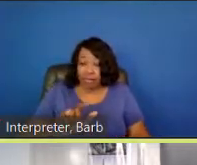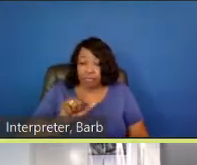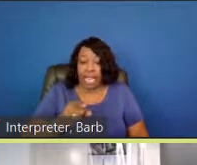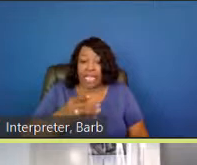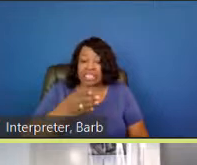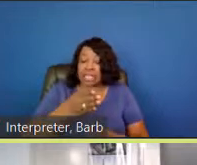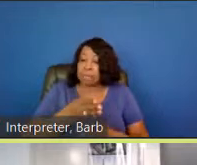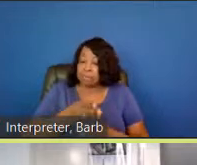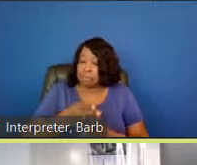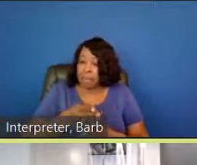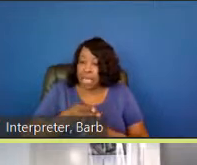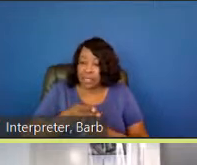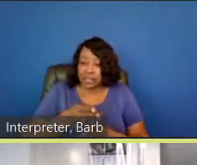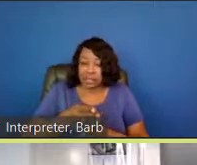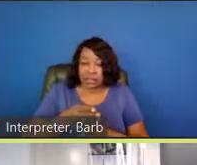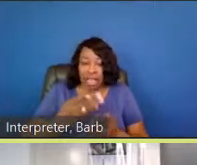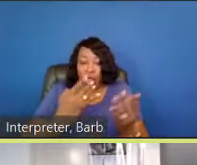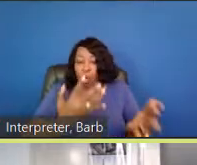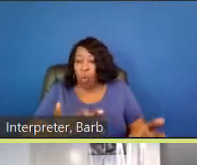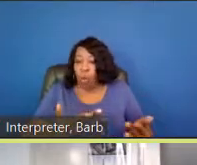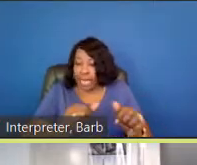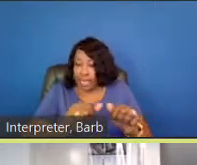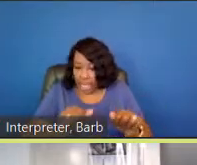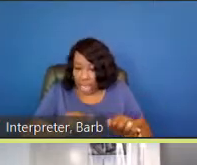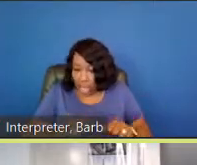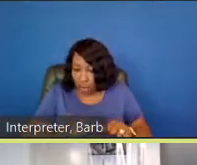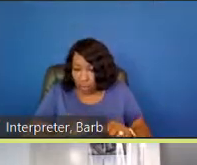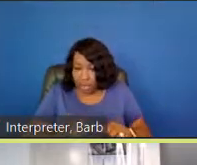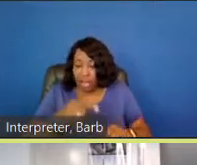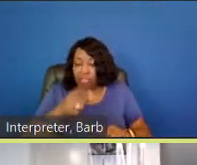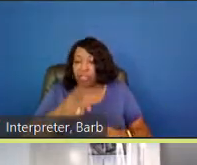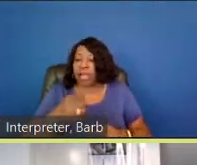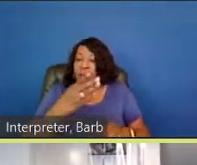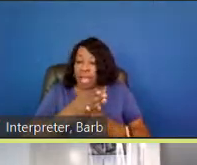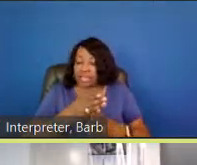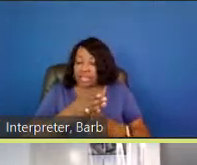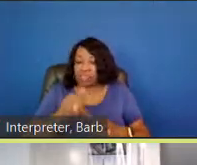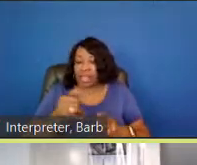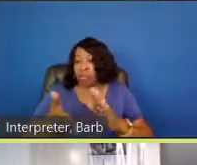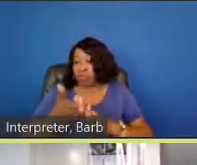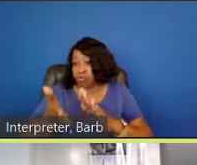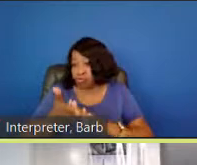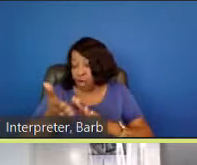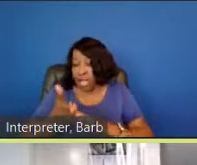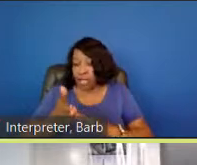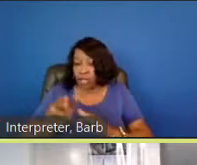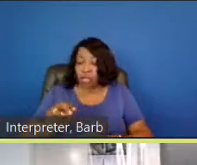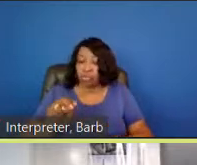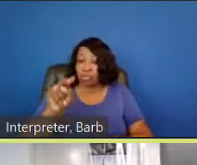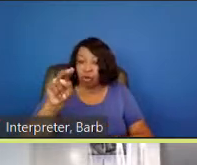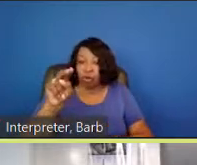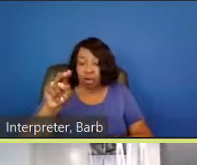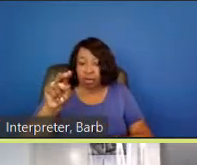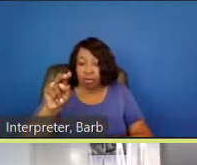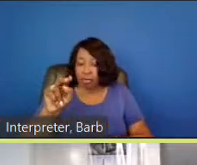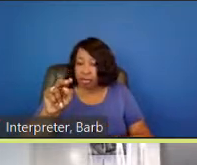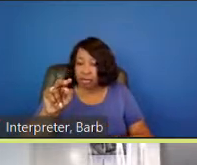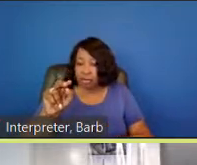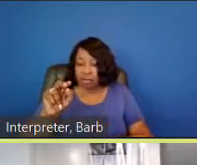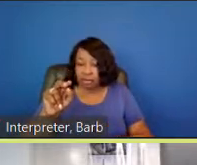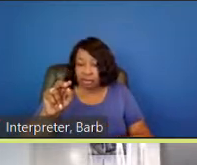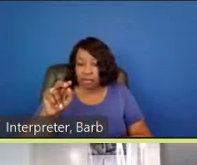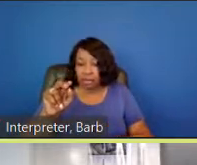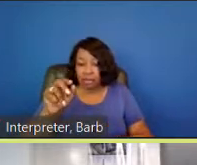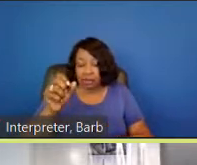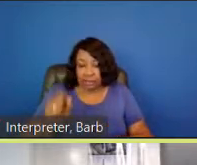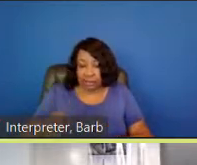bus waiting area. There are buses that run north and the southbound bus